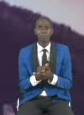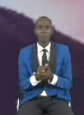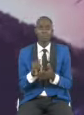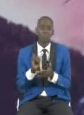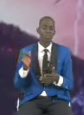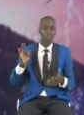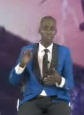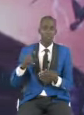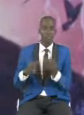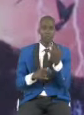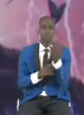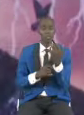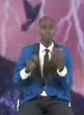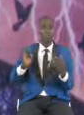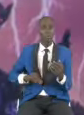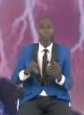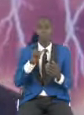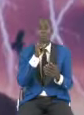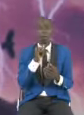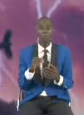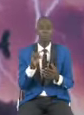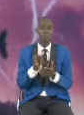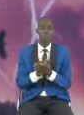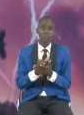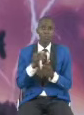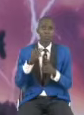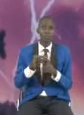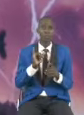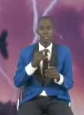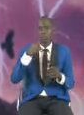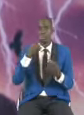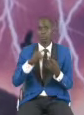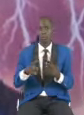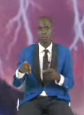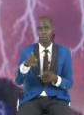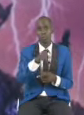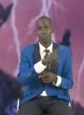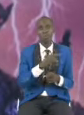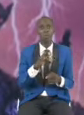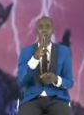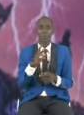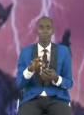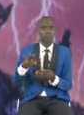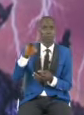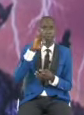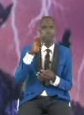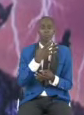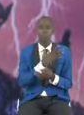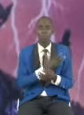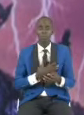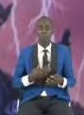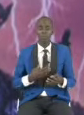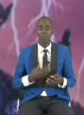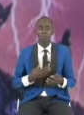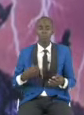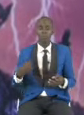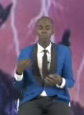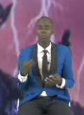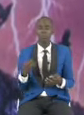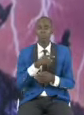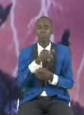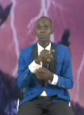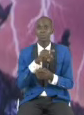words that I speak unto you, their spirit and their life. When you believe and accept the words